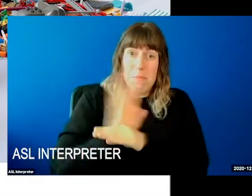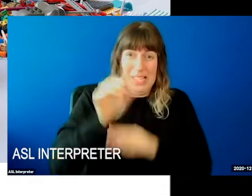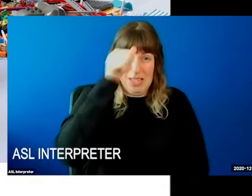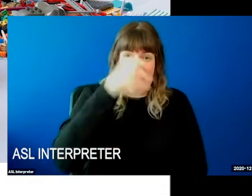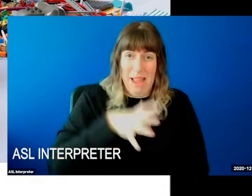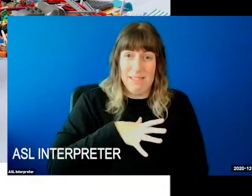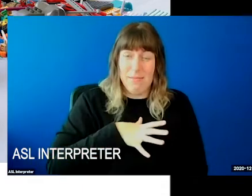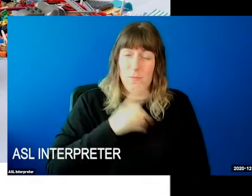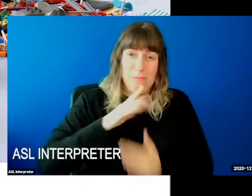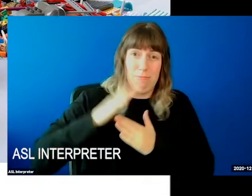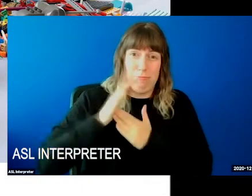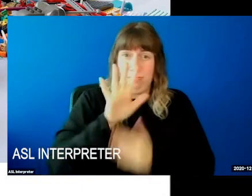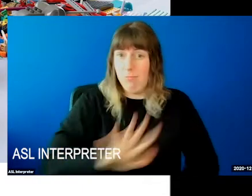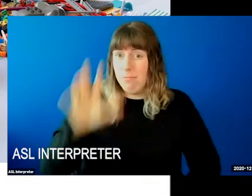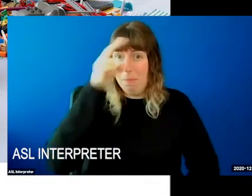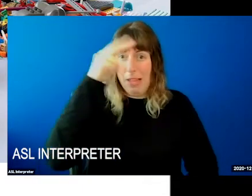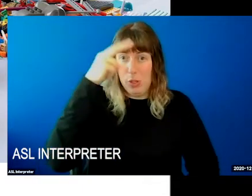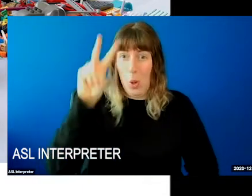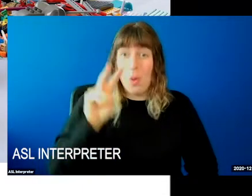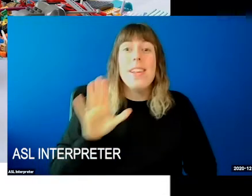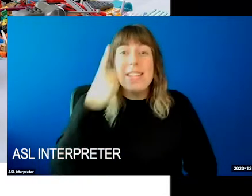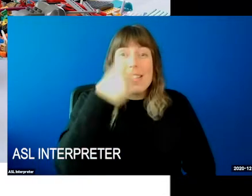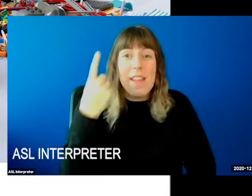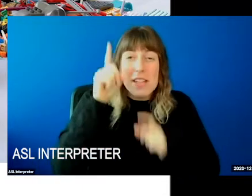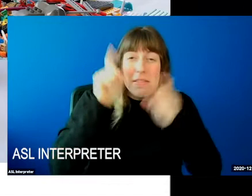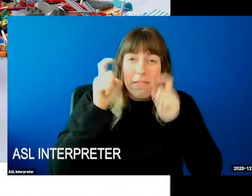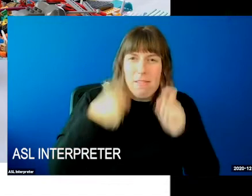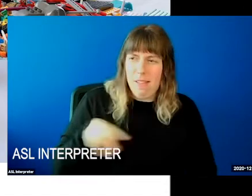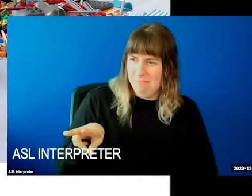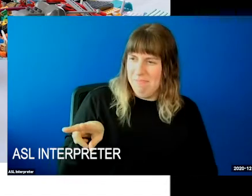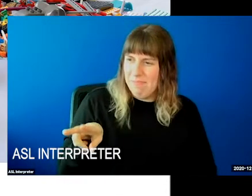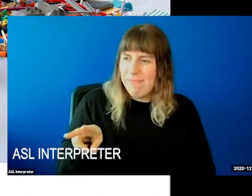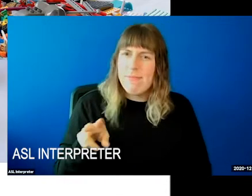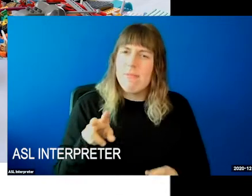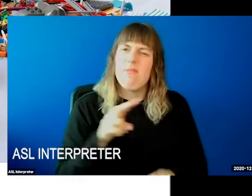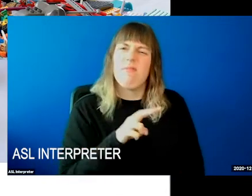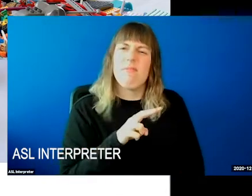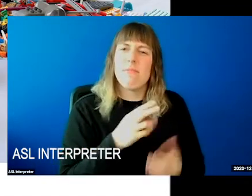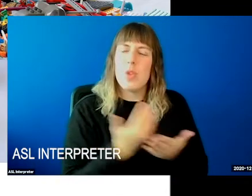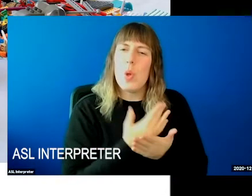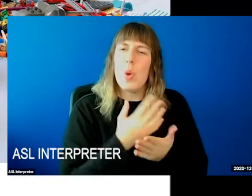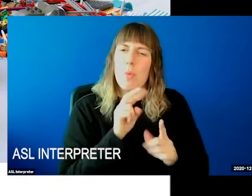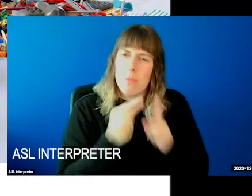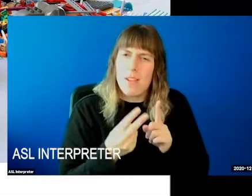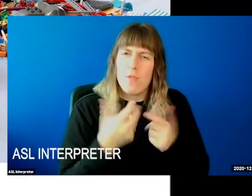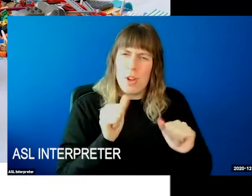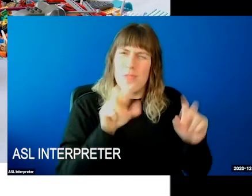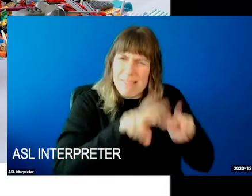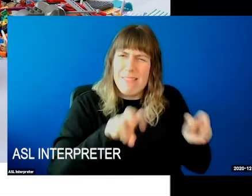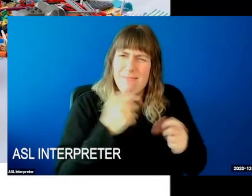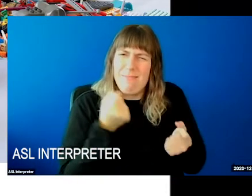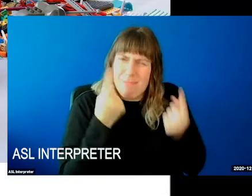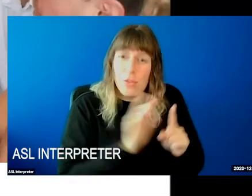when I look at his face, I imagine that he's not used to hearing this perspective, and he's really trying to understand, why is she saying